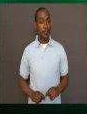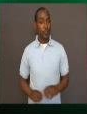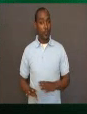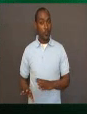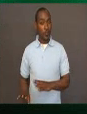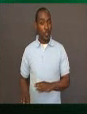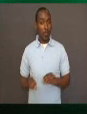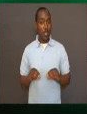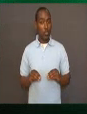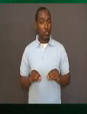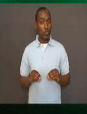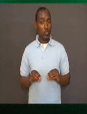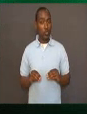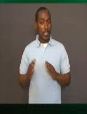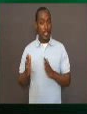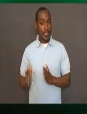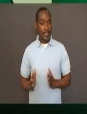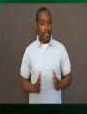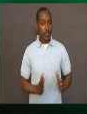Students, let's get ready.